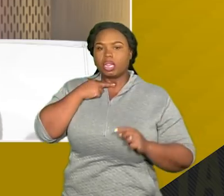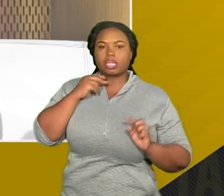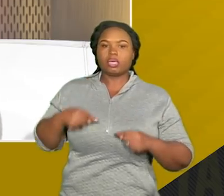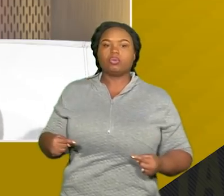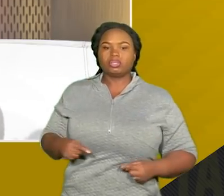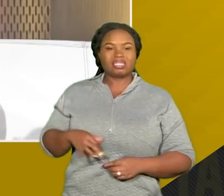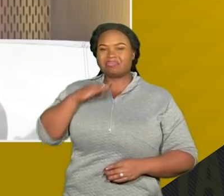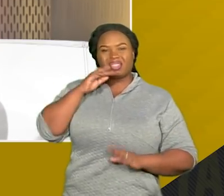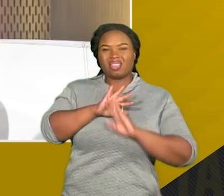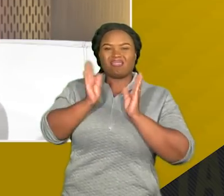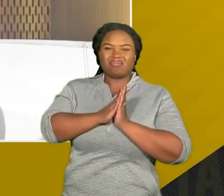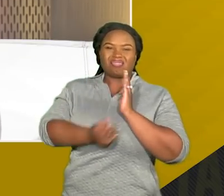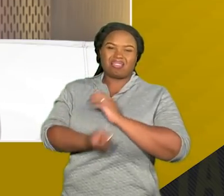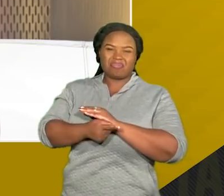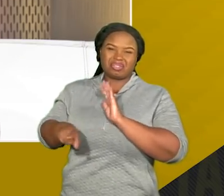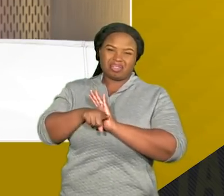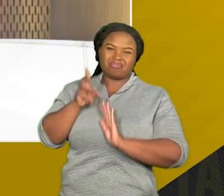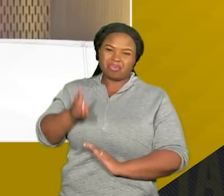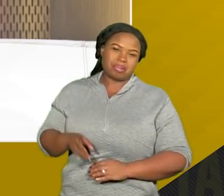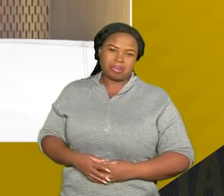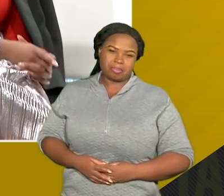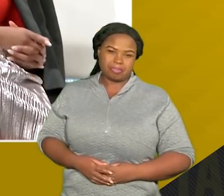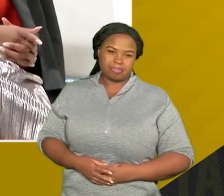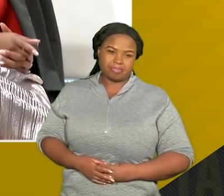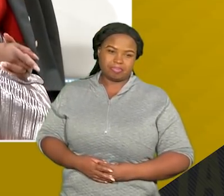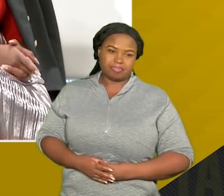is going to be negative or all things are going to be positive.